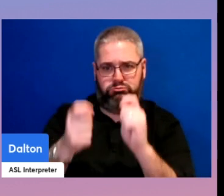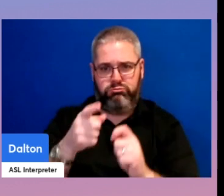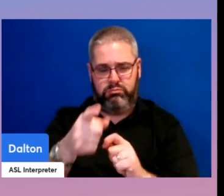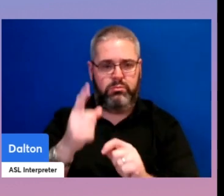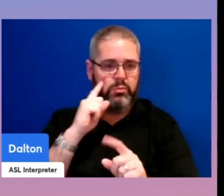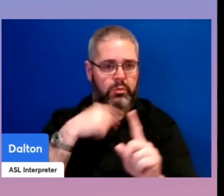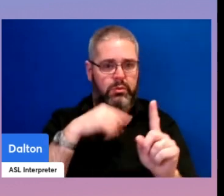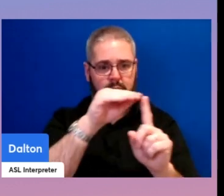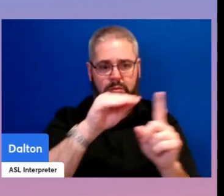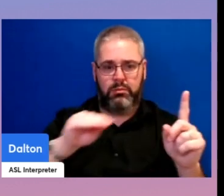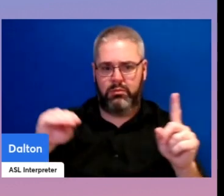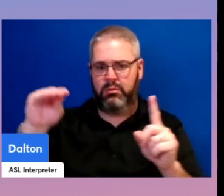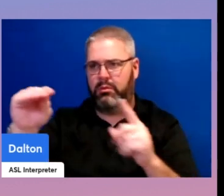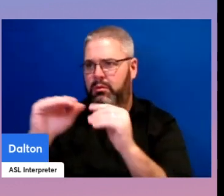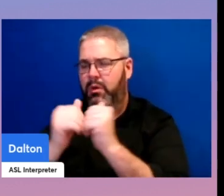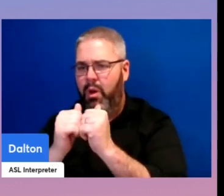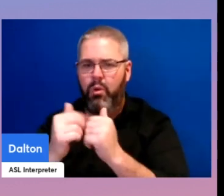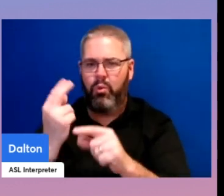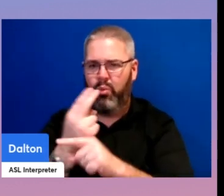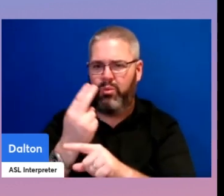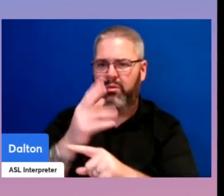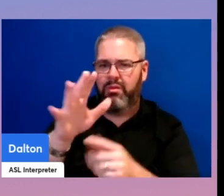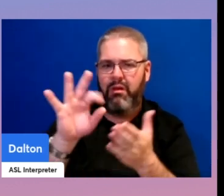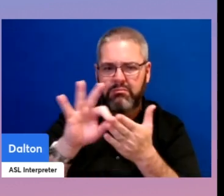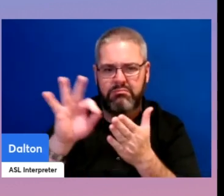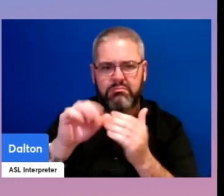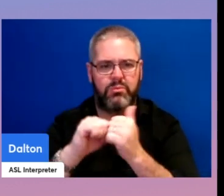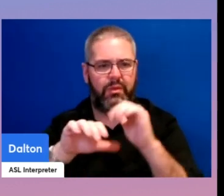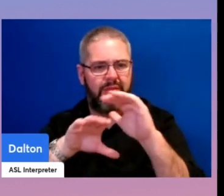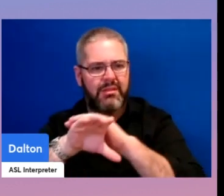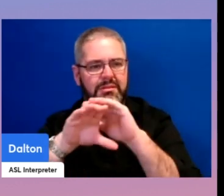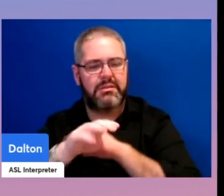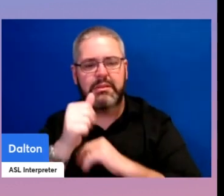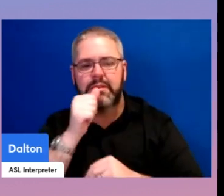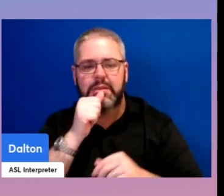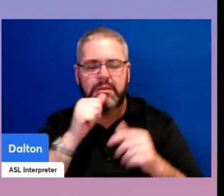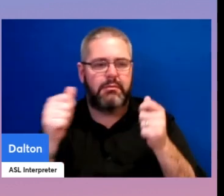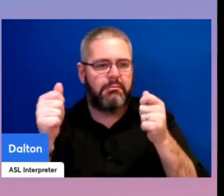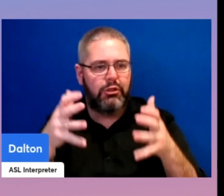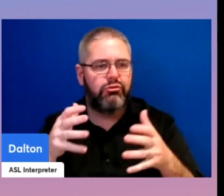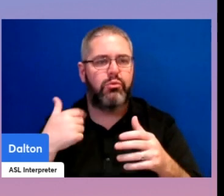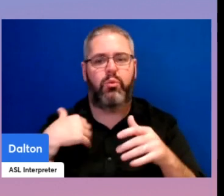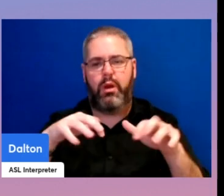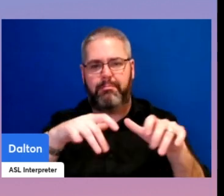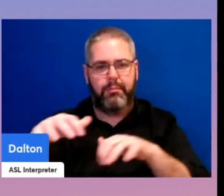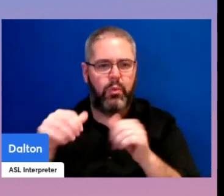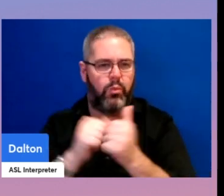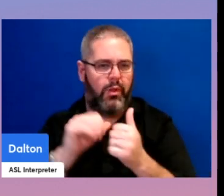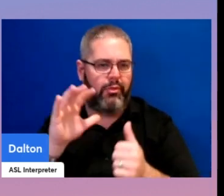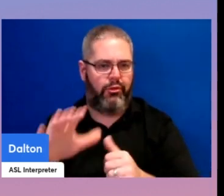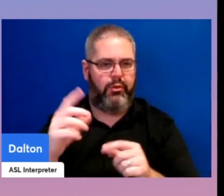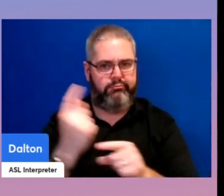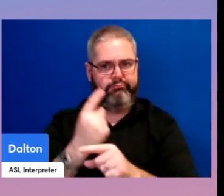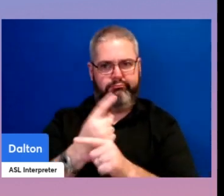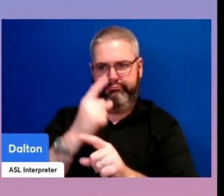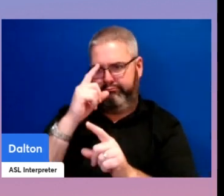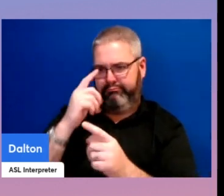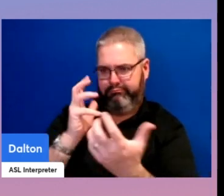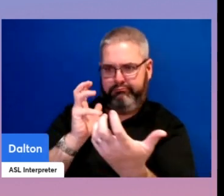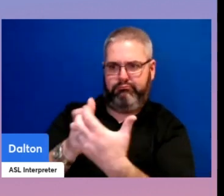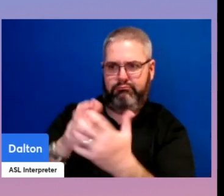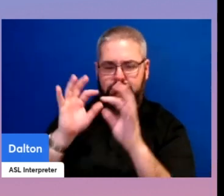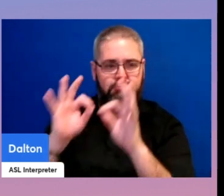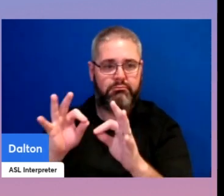on how user account will access Secret Manager or Key Vault in the respective cloud environment. It can be